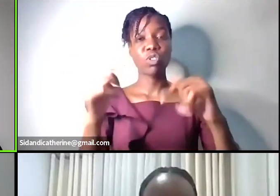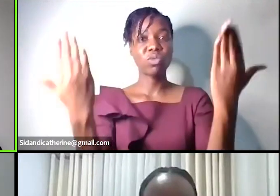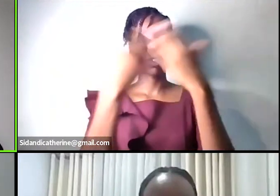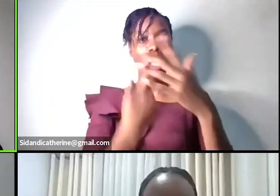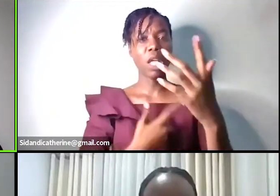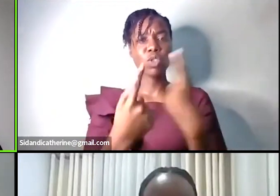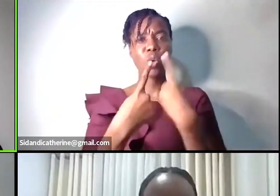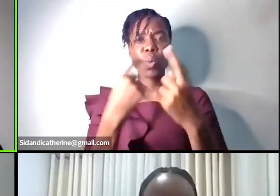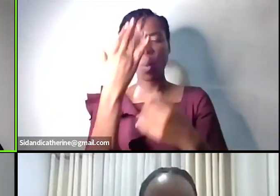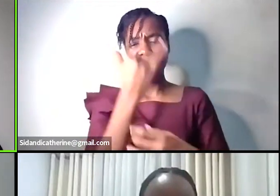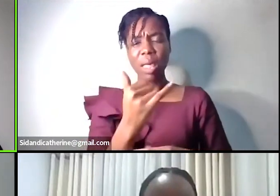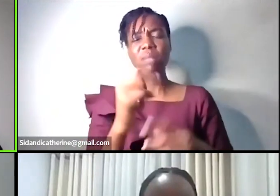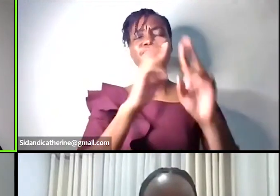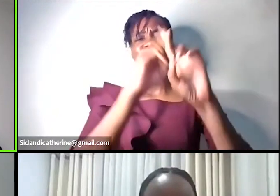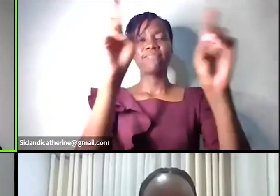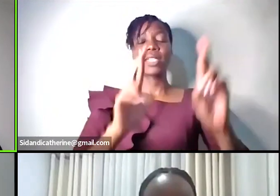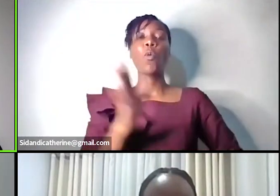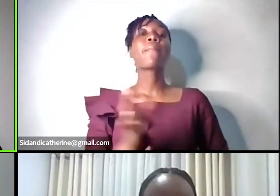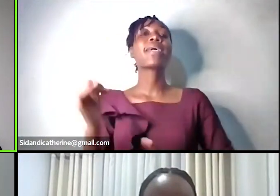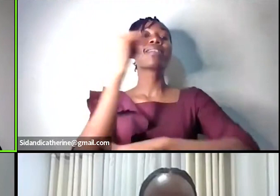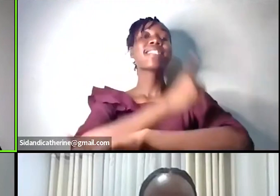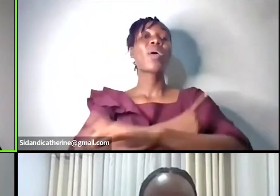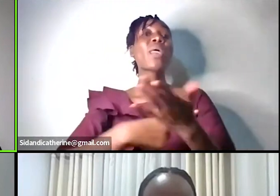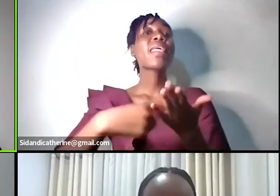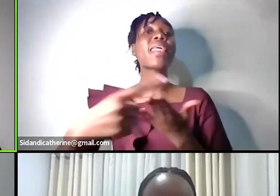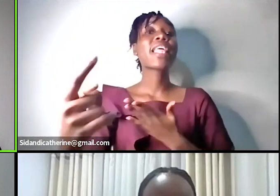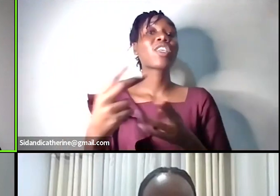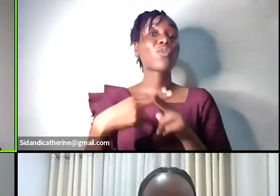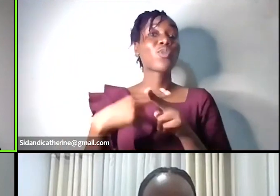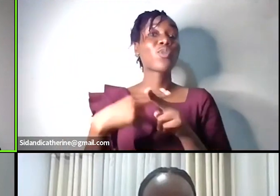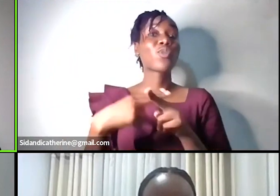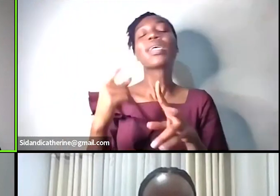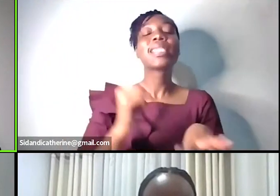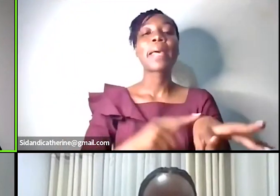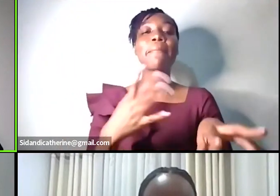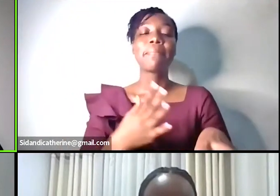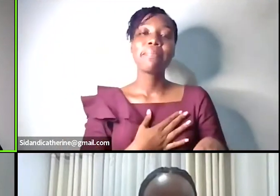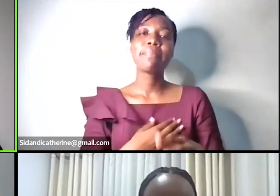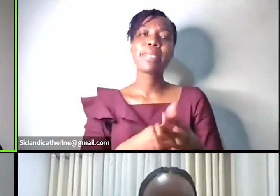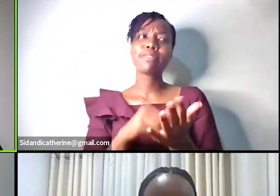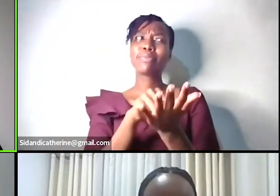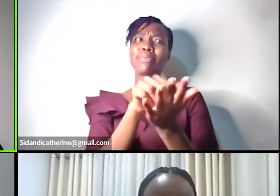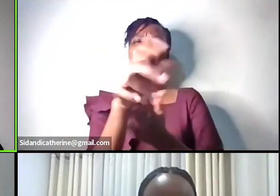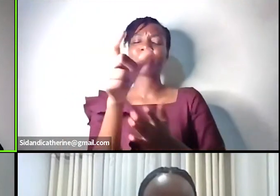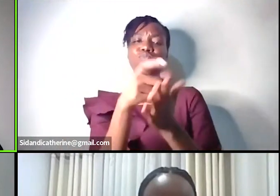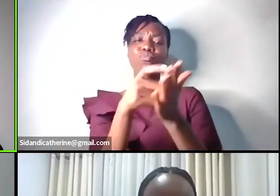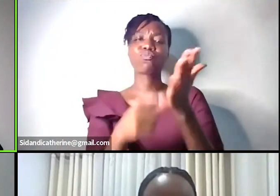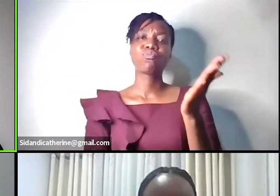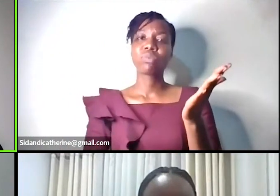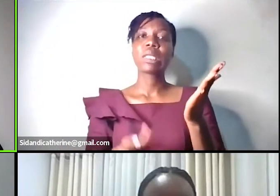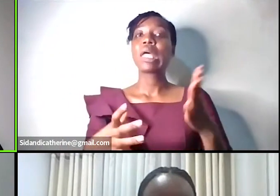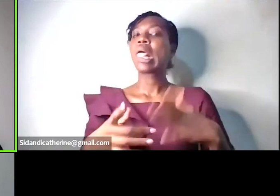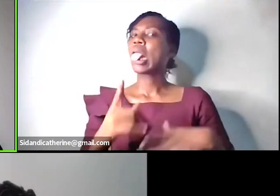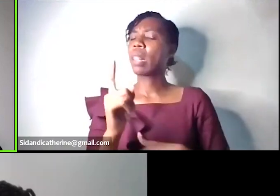Day week, and we are here. In fact, when I sent out this flyer, I know, Peggy, you can agree with me that we got a beating in one